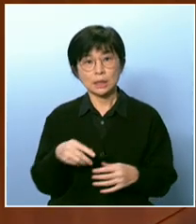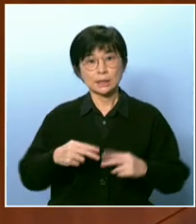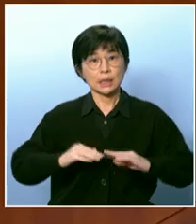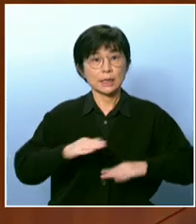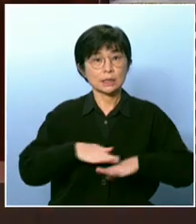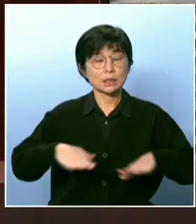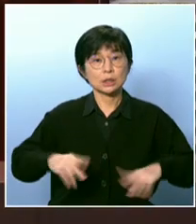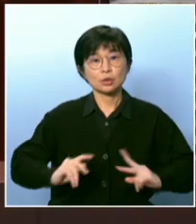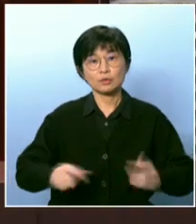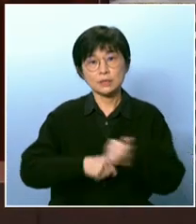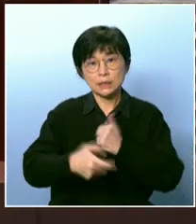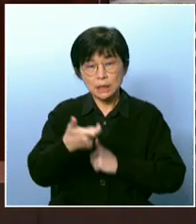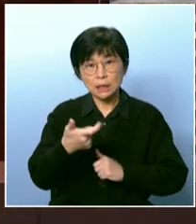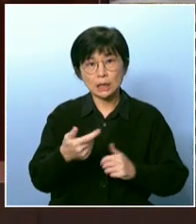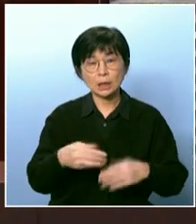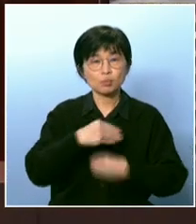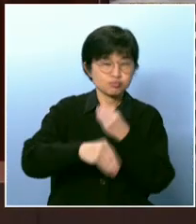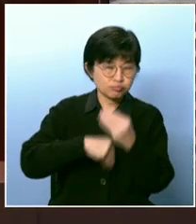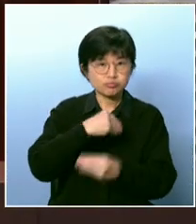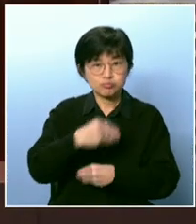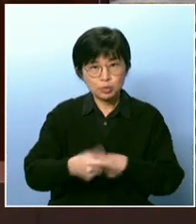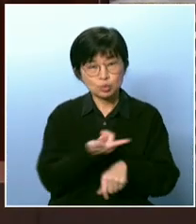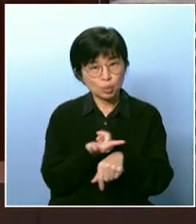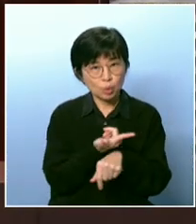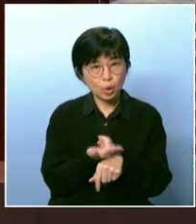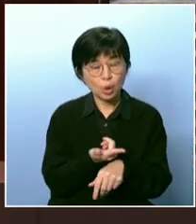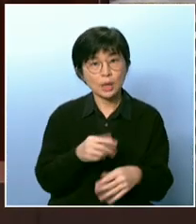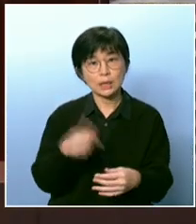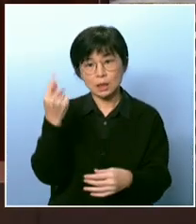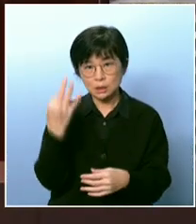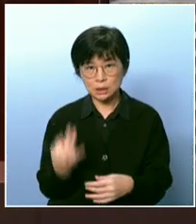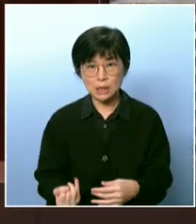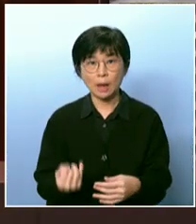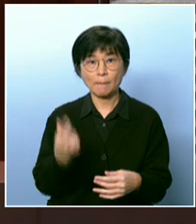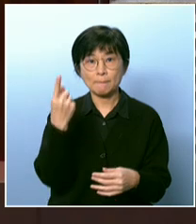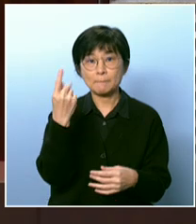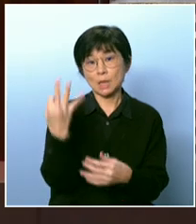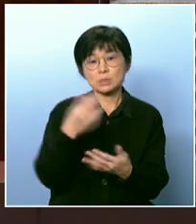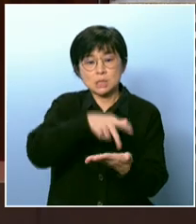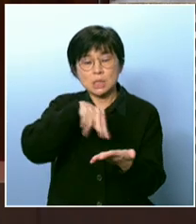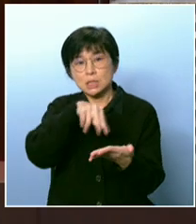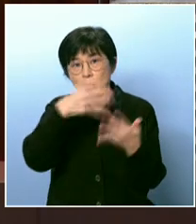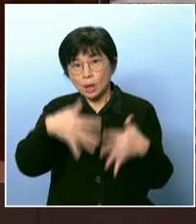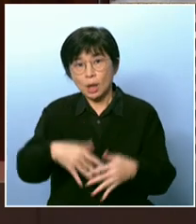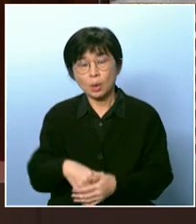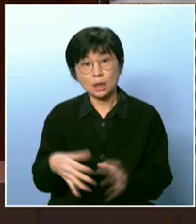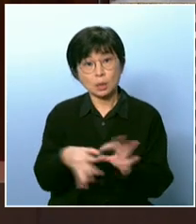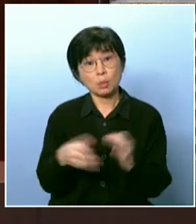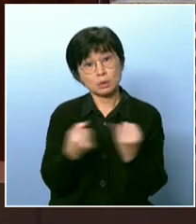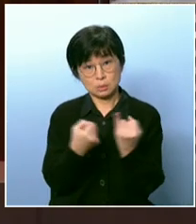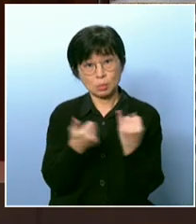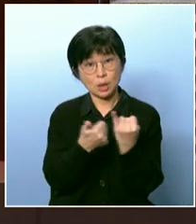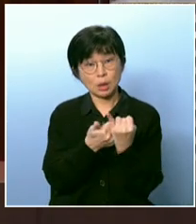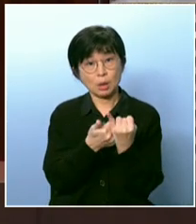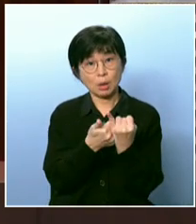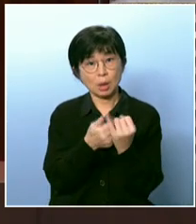Secretary, I will ask Mr. Fletch Chen to answer this question. Thank you, Mr. Lam, for your question. The Child